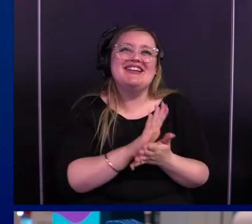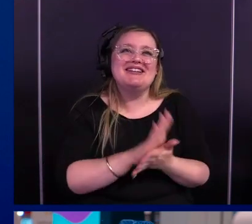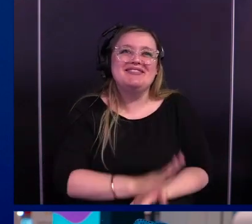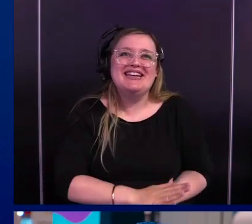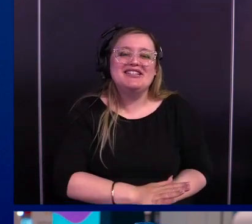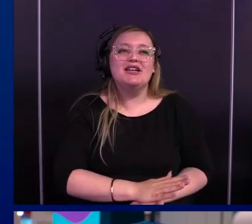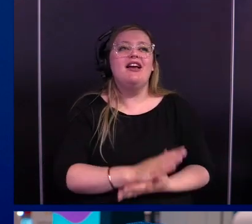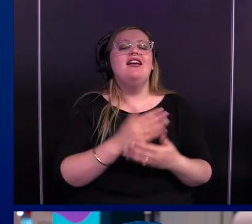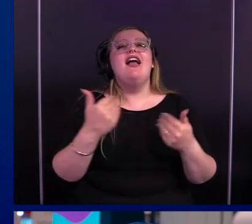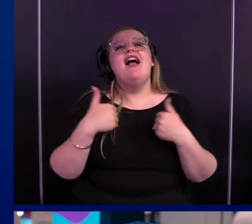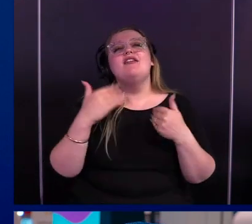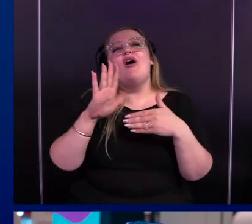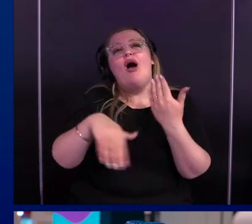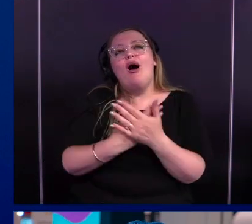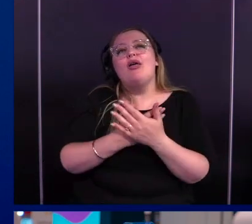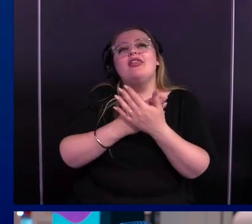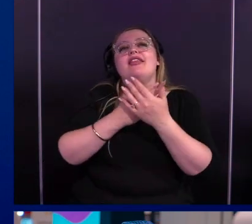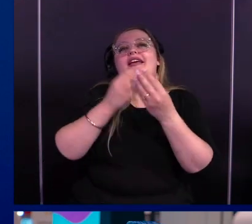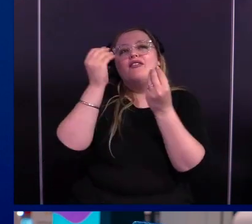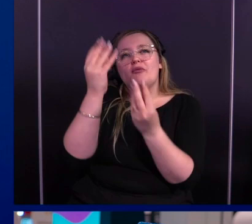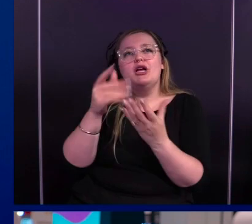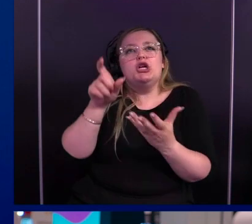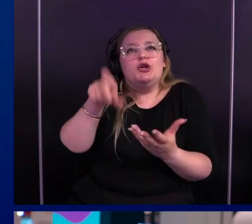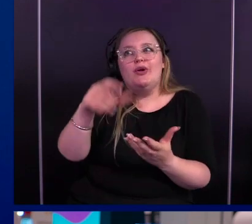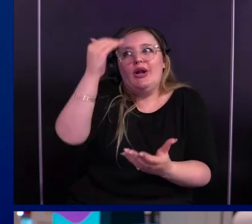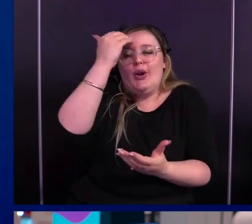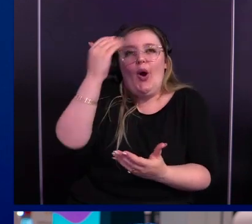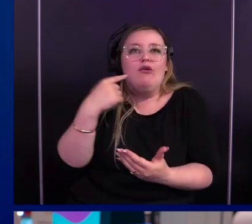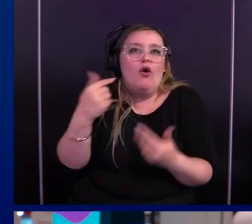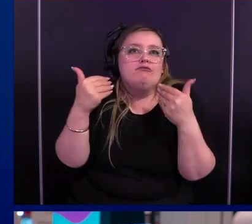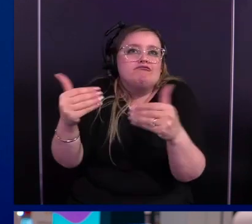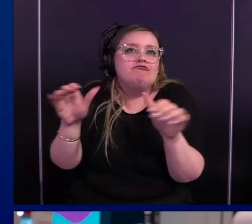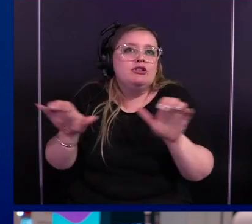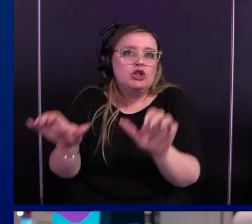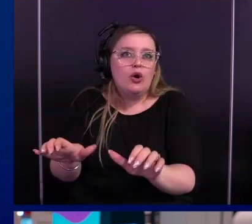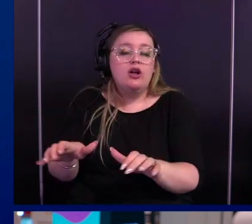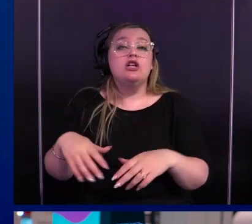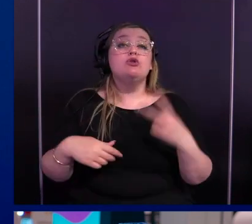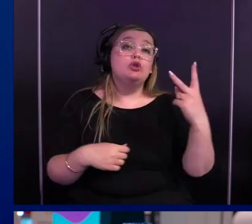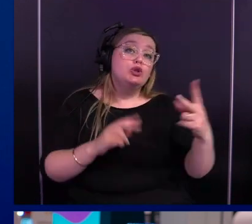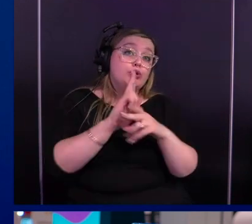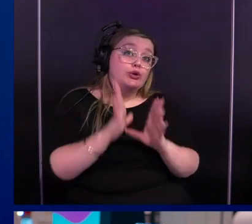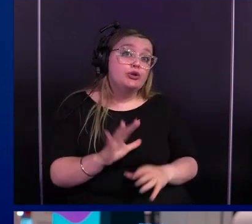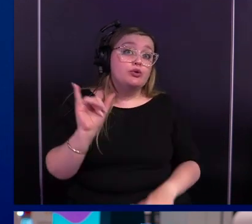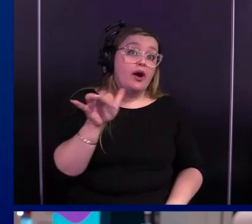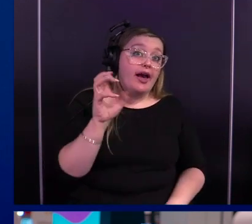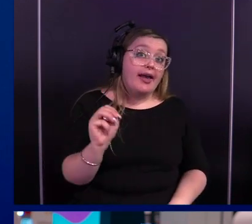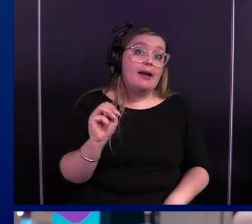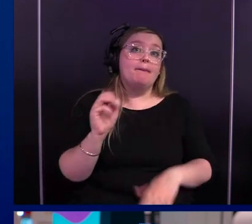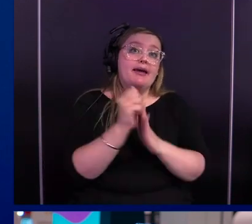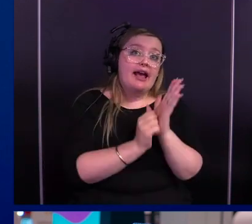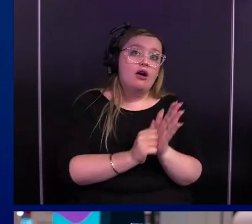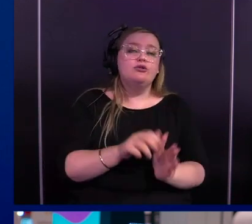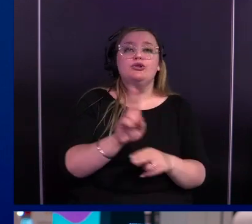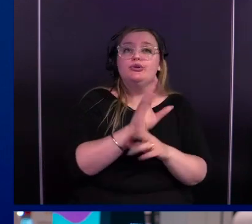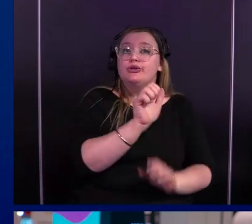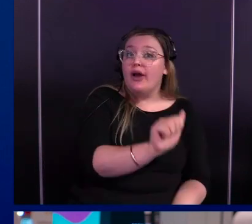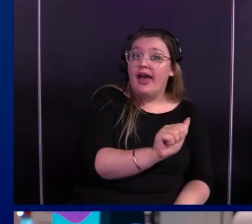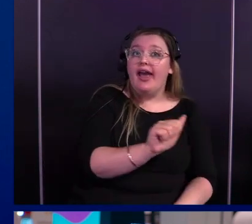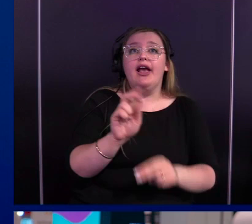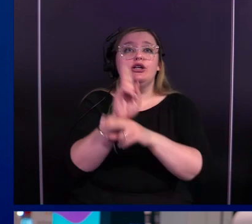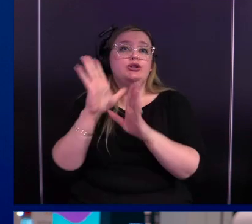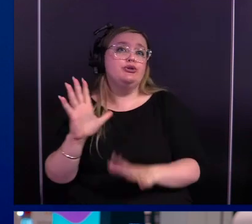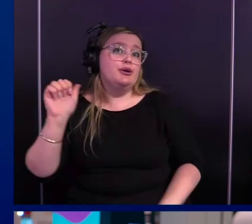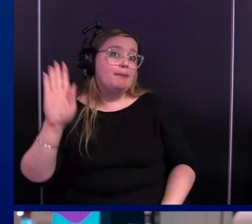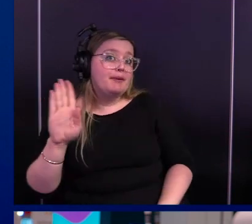pertinent details that you need to know to go do what you're going to do. So in this case, we've got two users with IAM accounts, user A and user B. And the goal